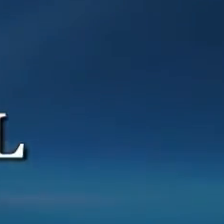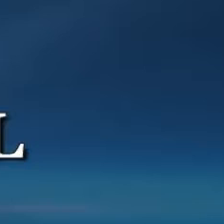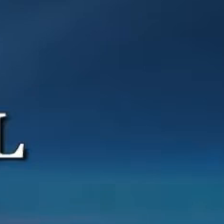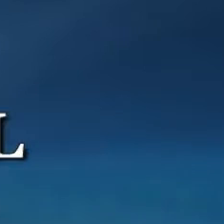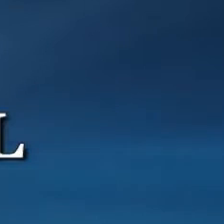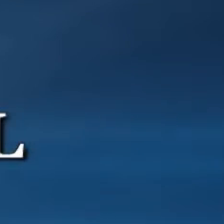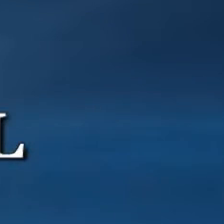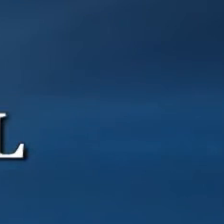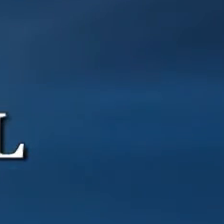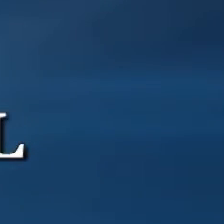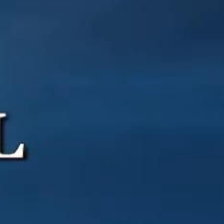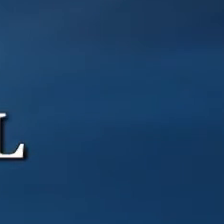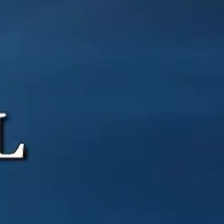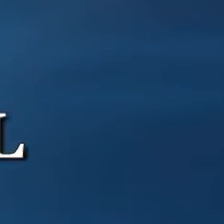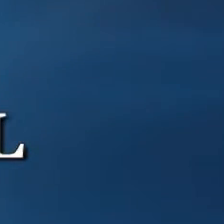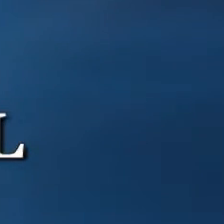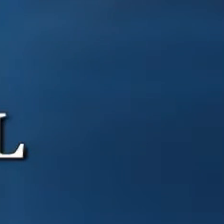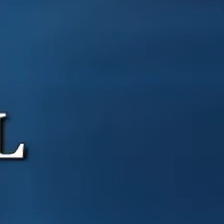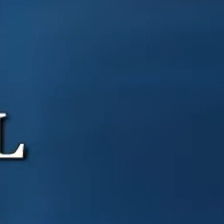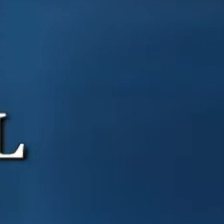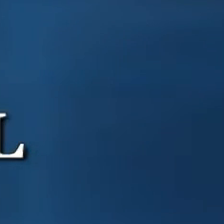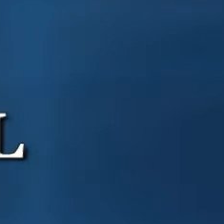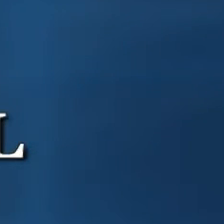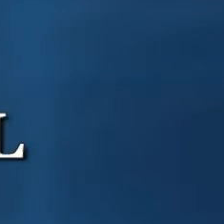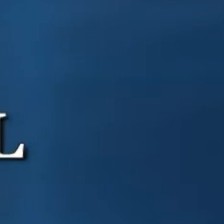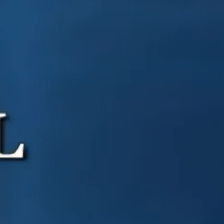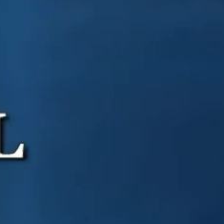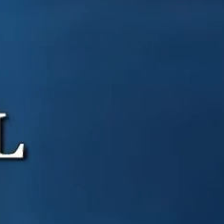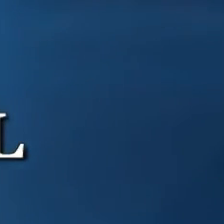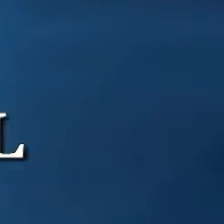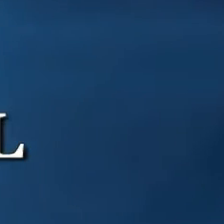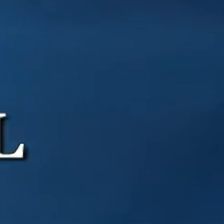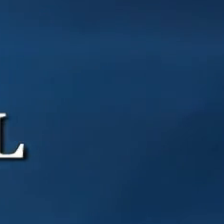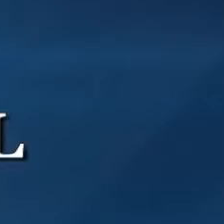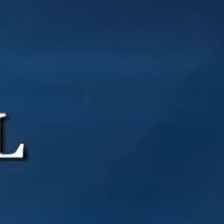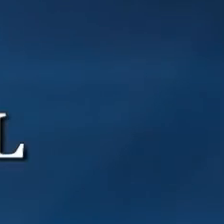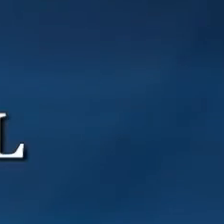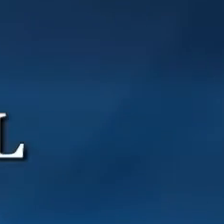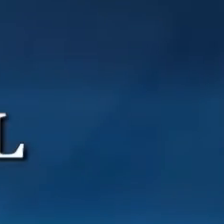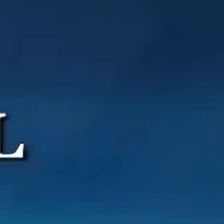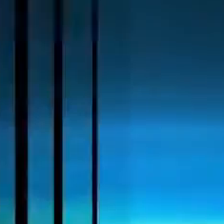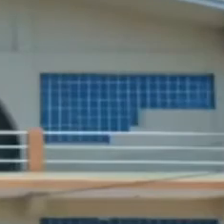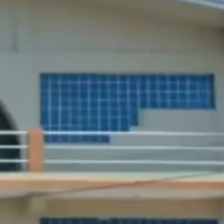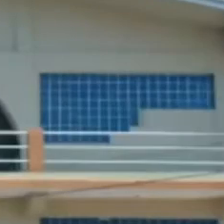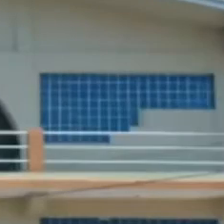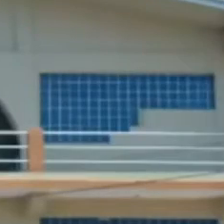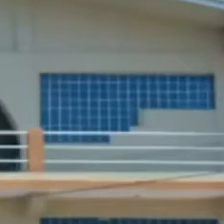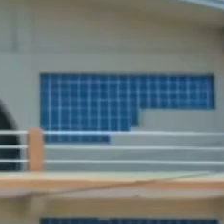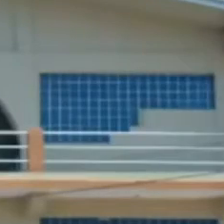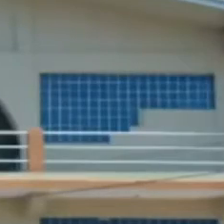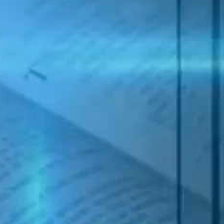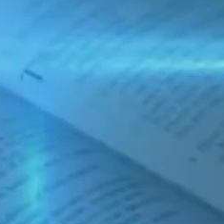He tinted his skies with heavenly hue and framed the worlds with his